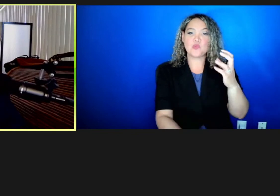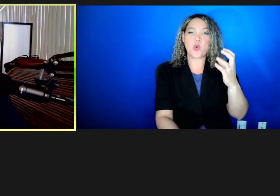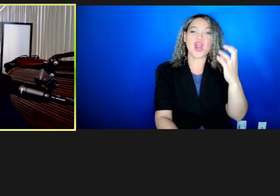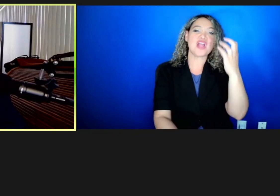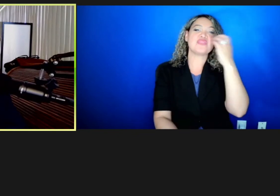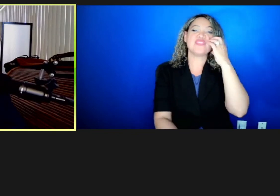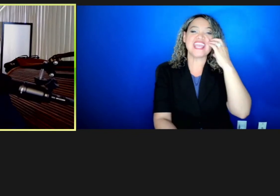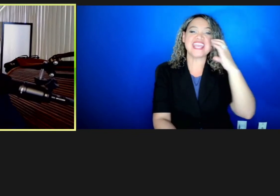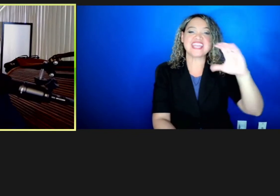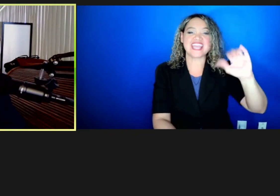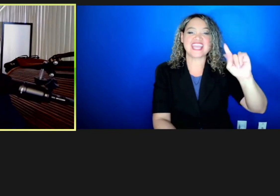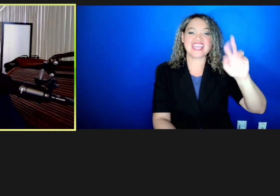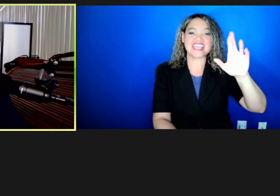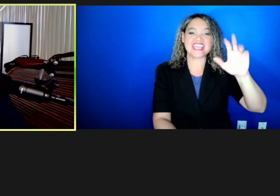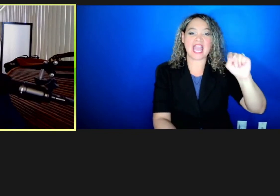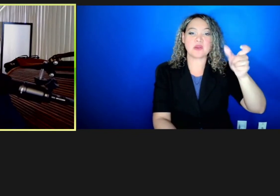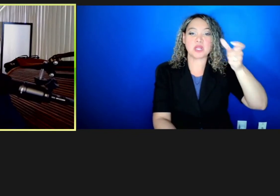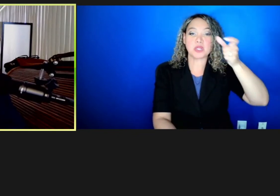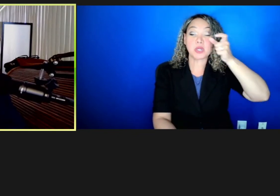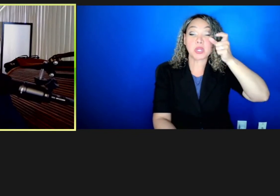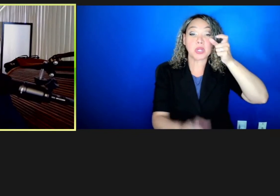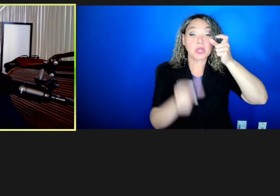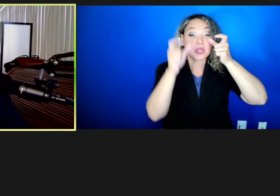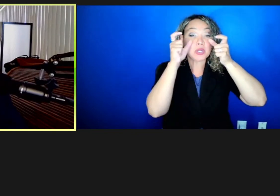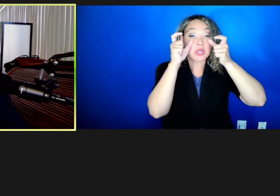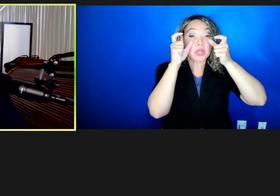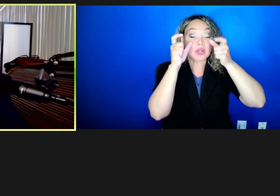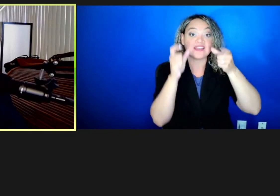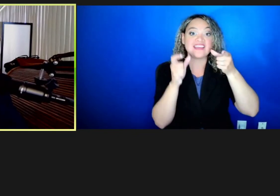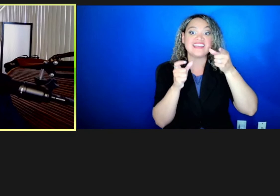the case, and he had been a conch